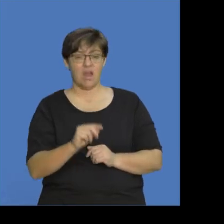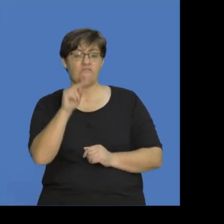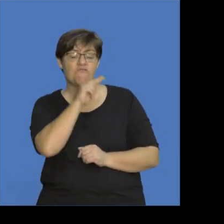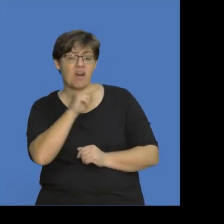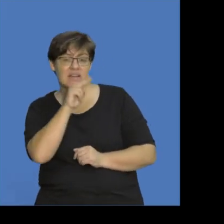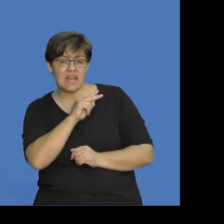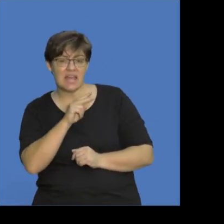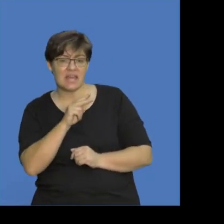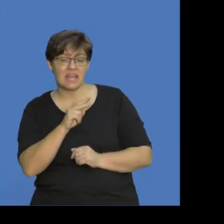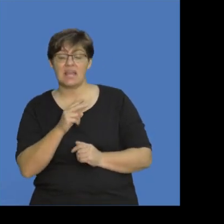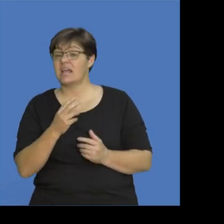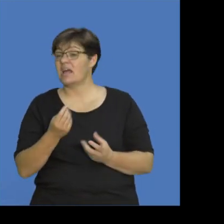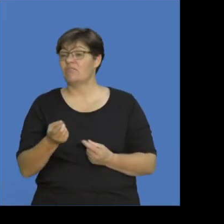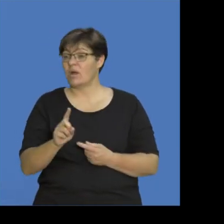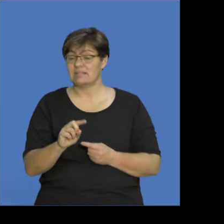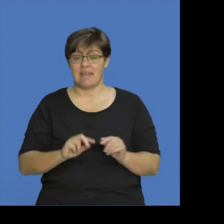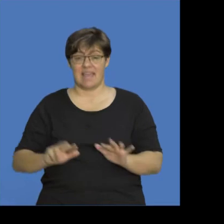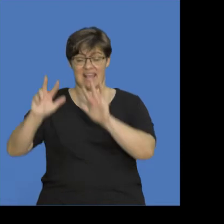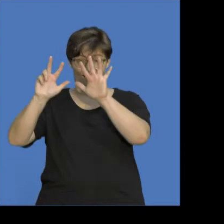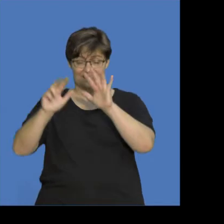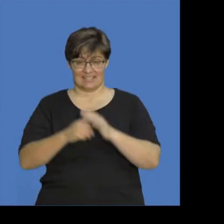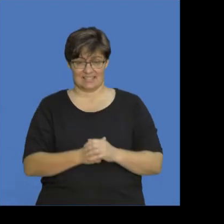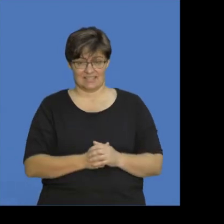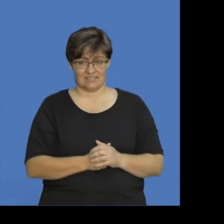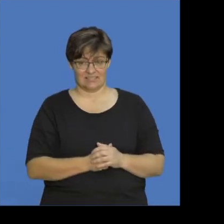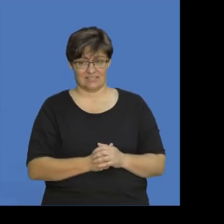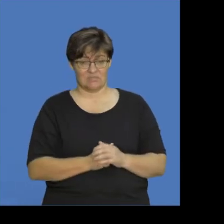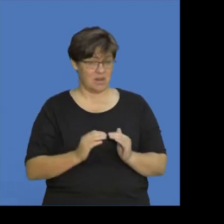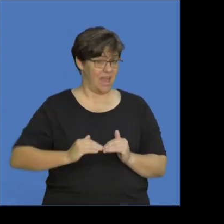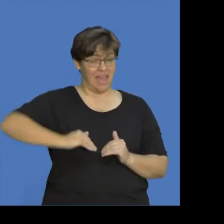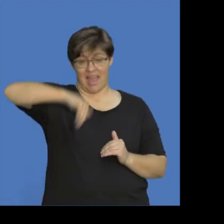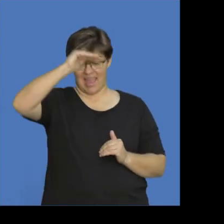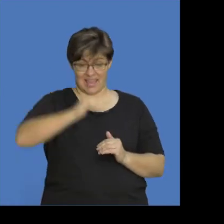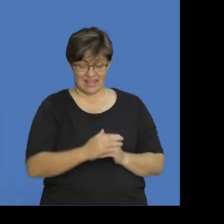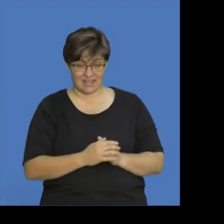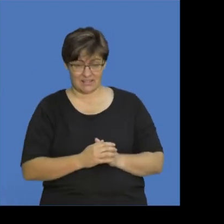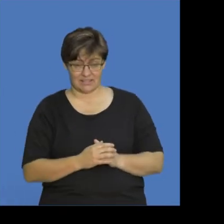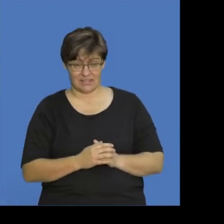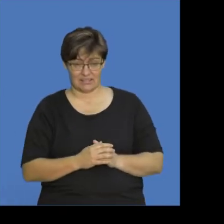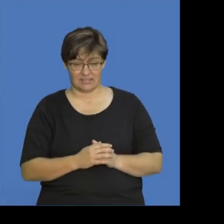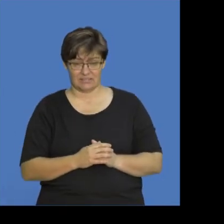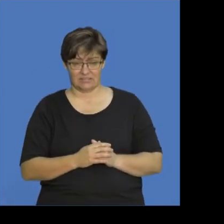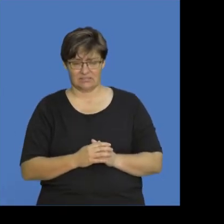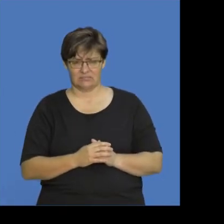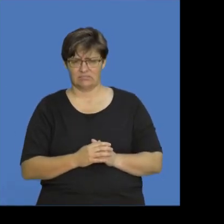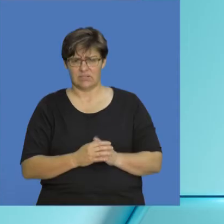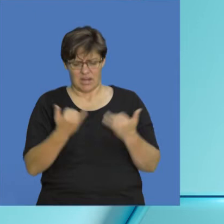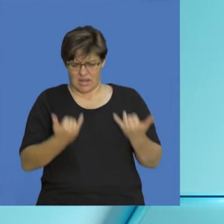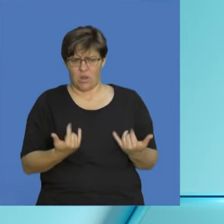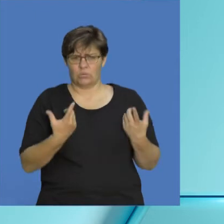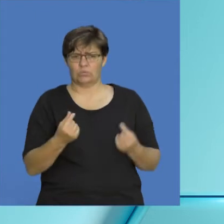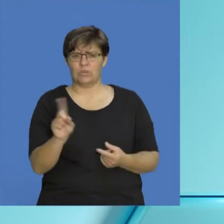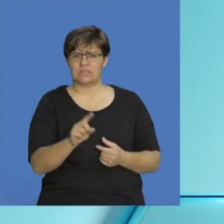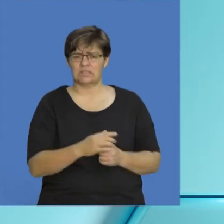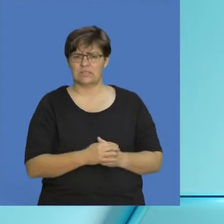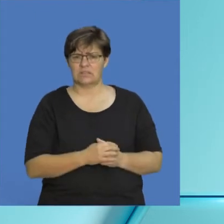1 degrees. And Friday, do we have anything? For Friday, it's 8, which is the highest. Okay. Then